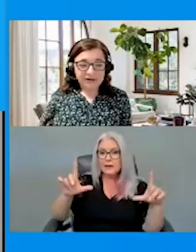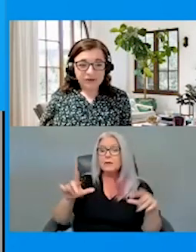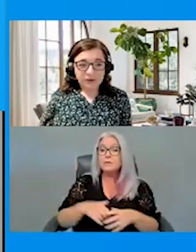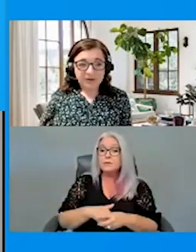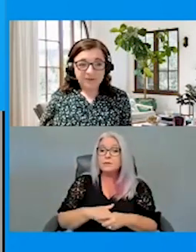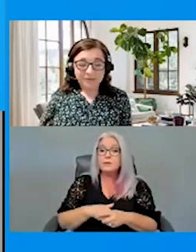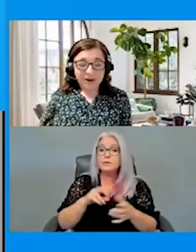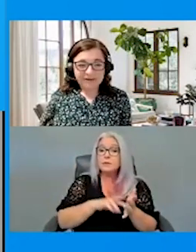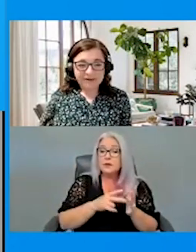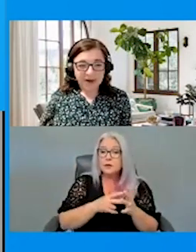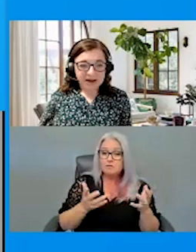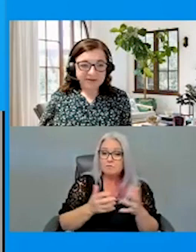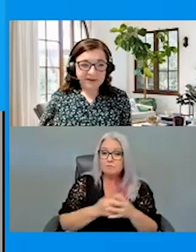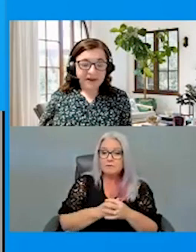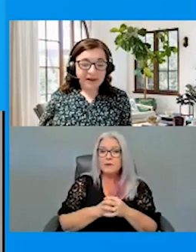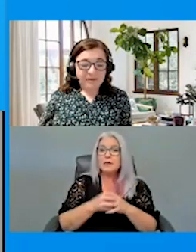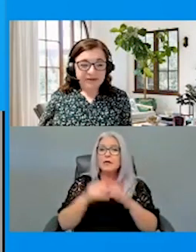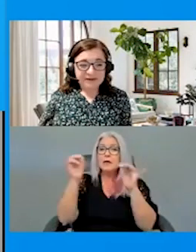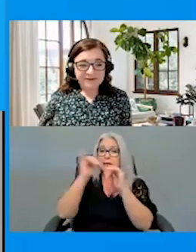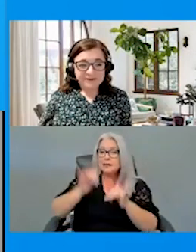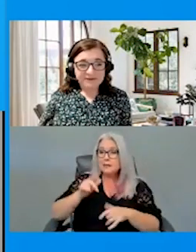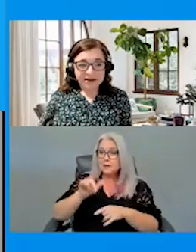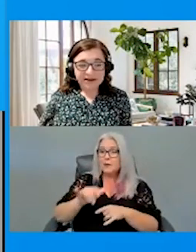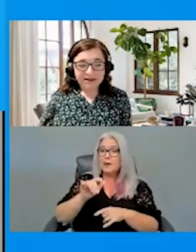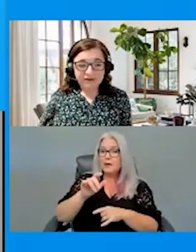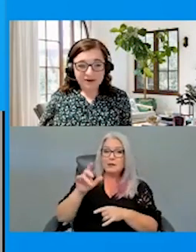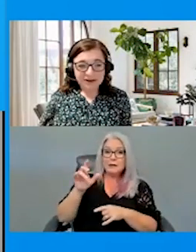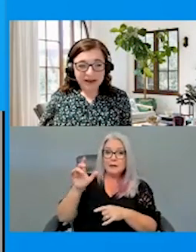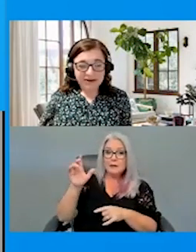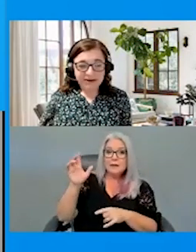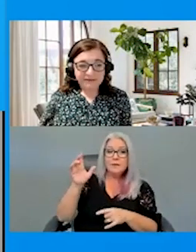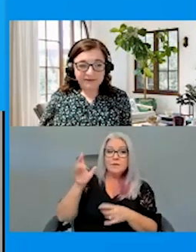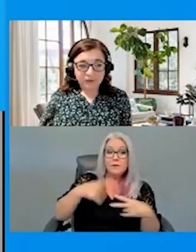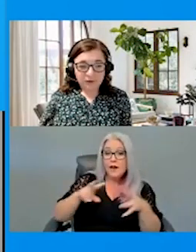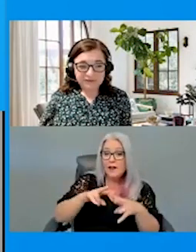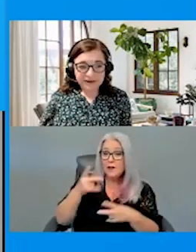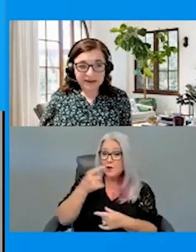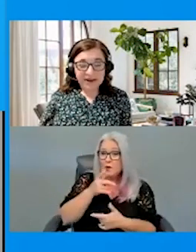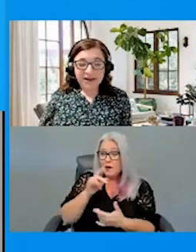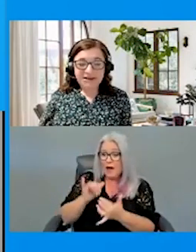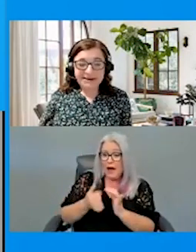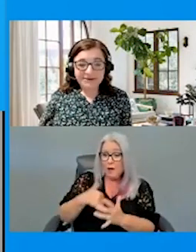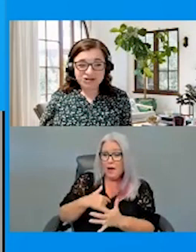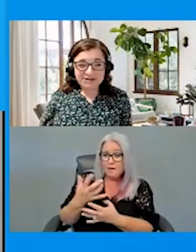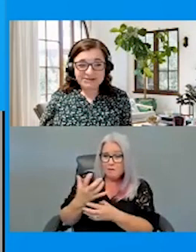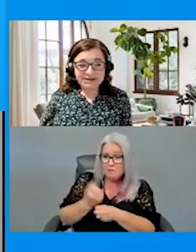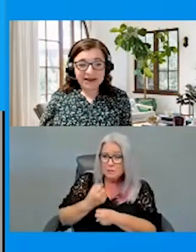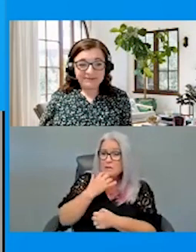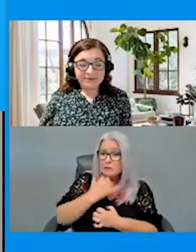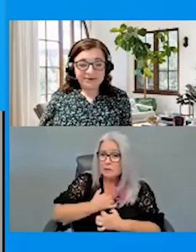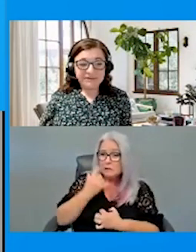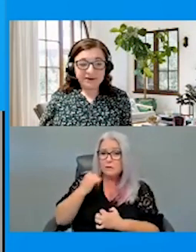places value on people's bodies and minds based on societally constructed ideas of normalcy,